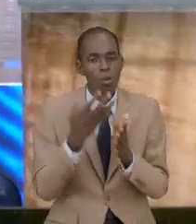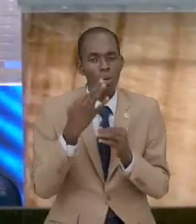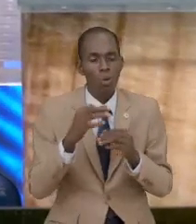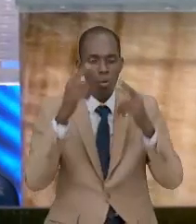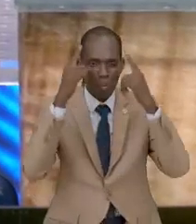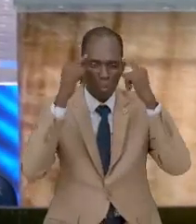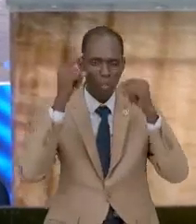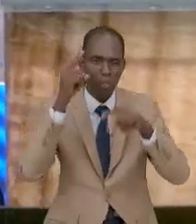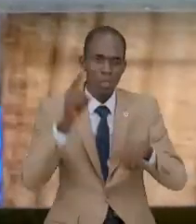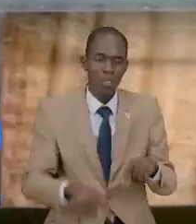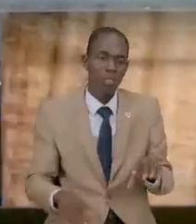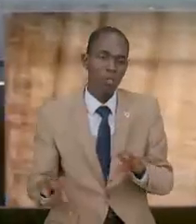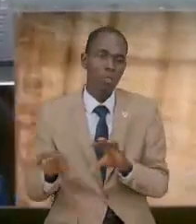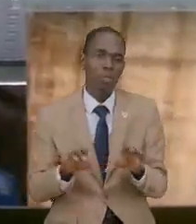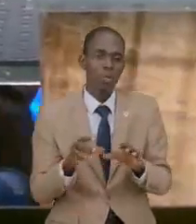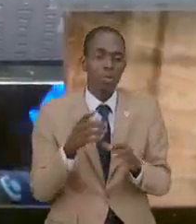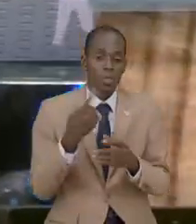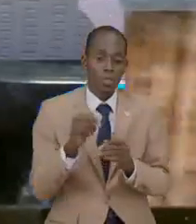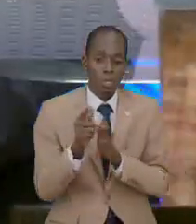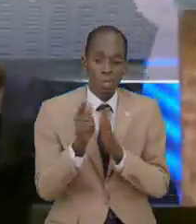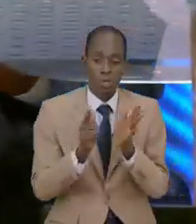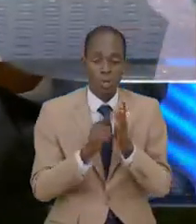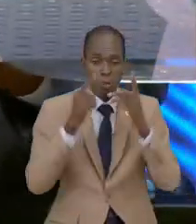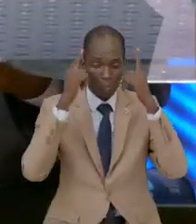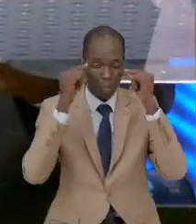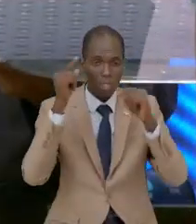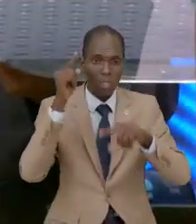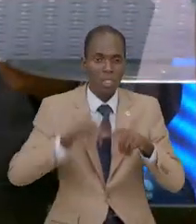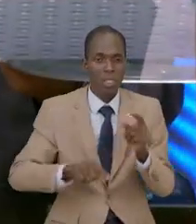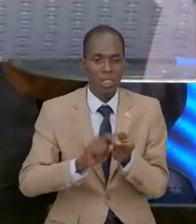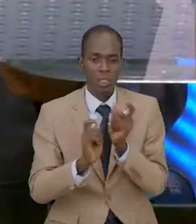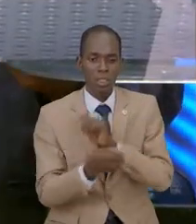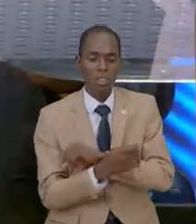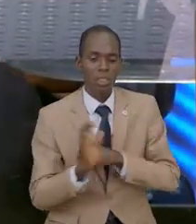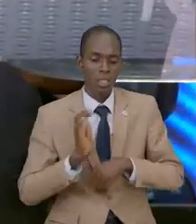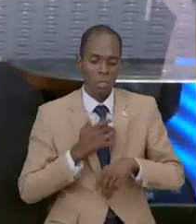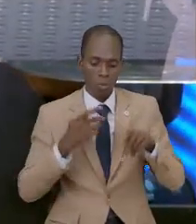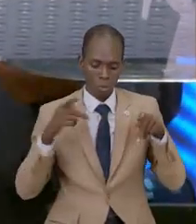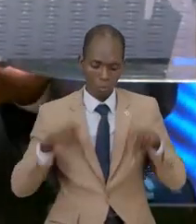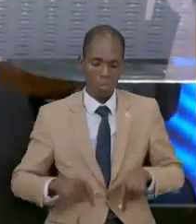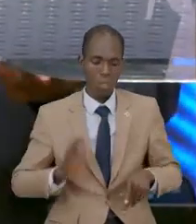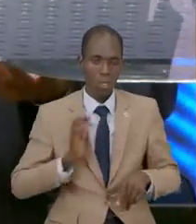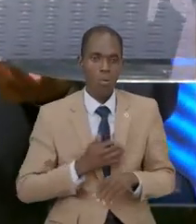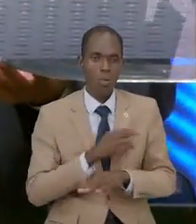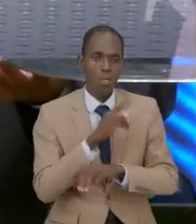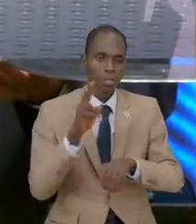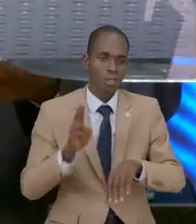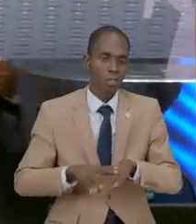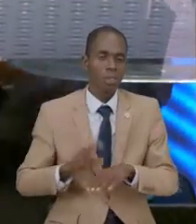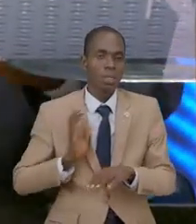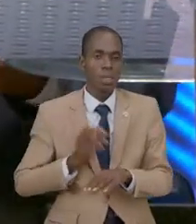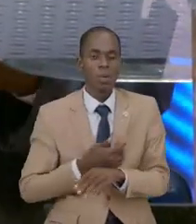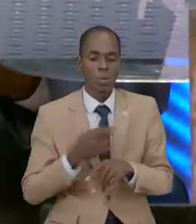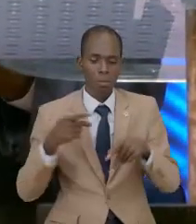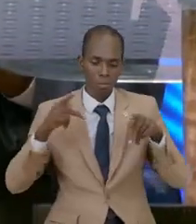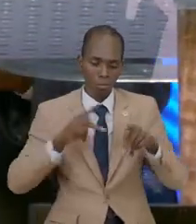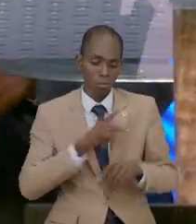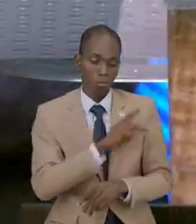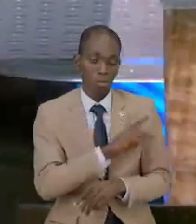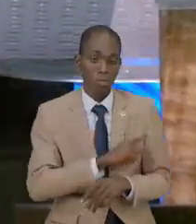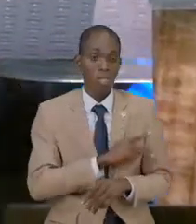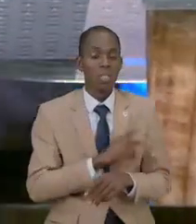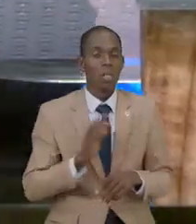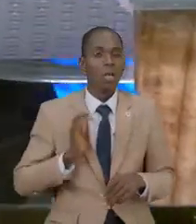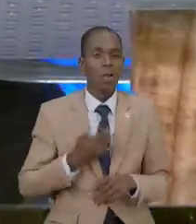do. The law of Moses could not change our person, our nature, our personality, our character.